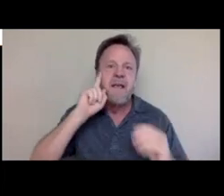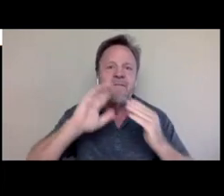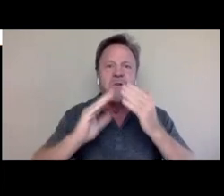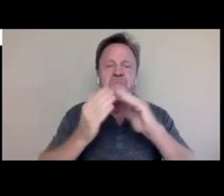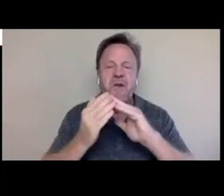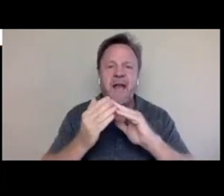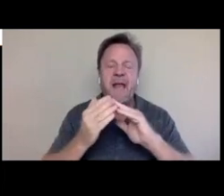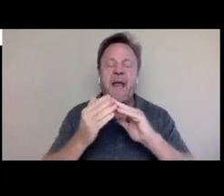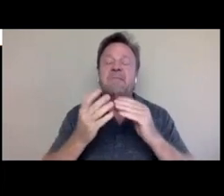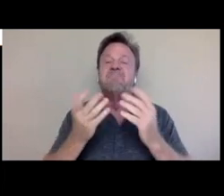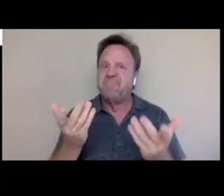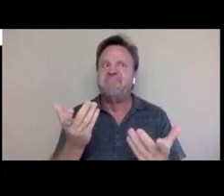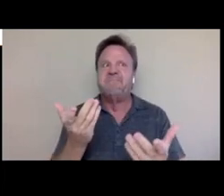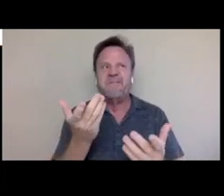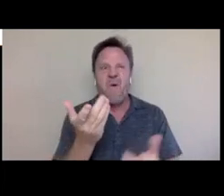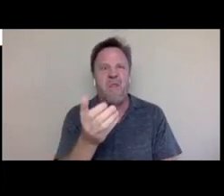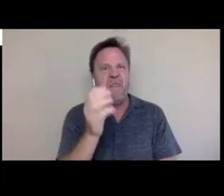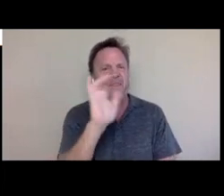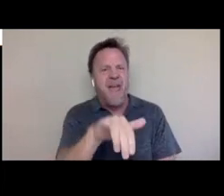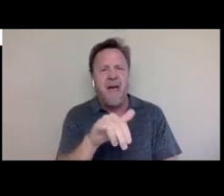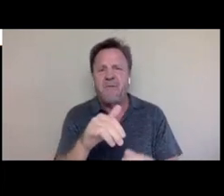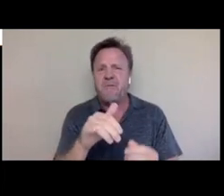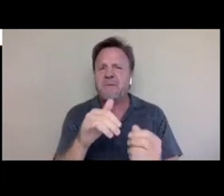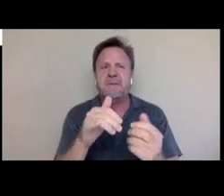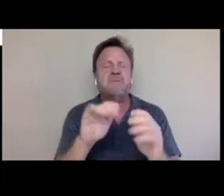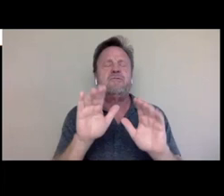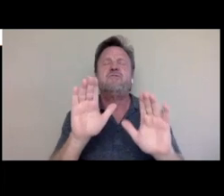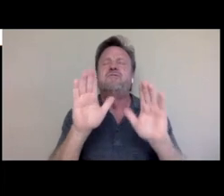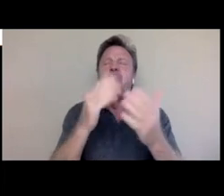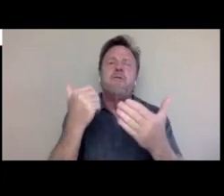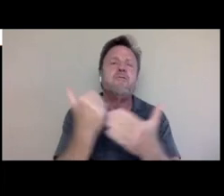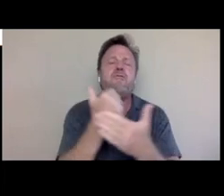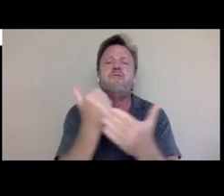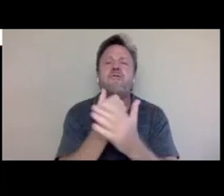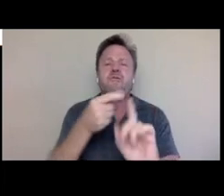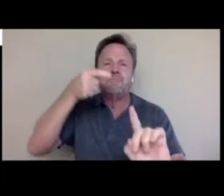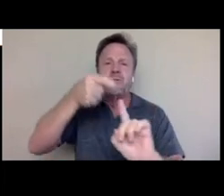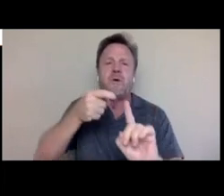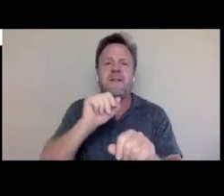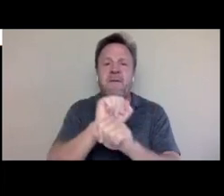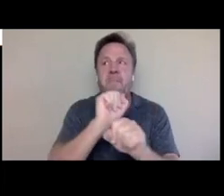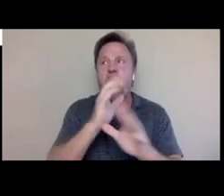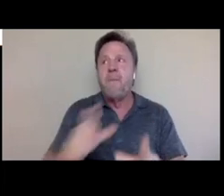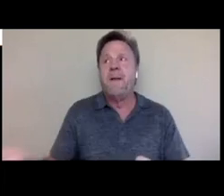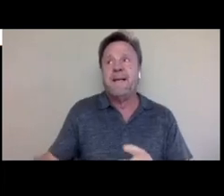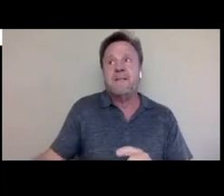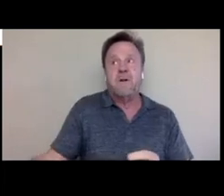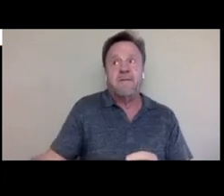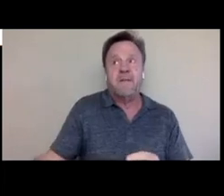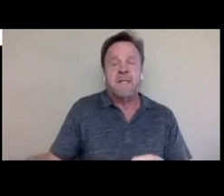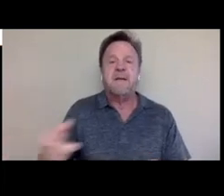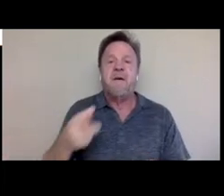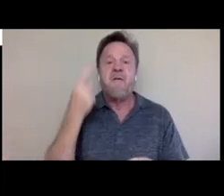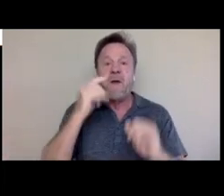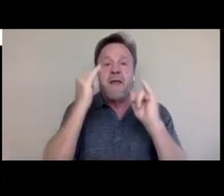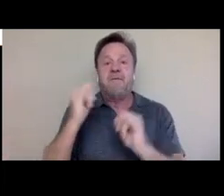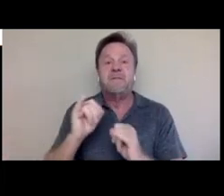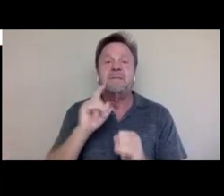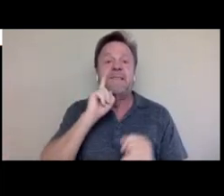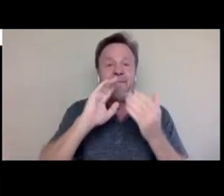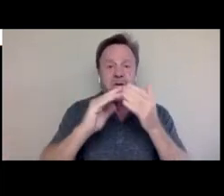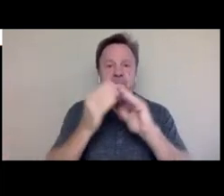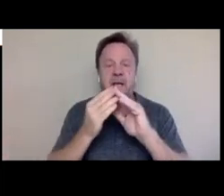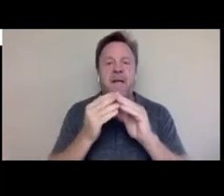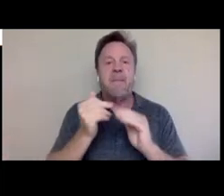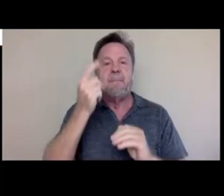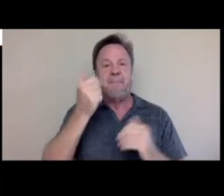so that was a great new means of employment for individuals from the deaf community, often who are here because